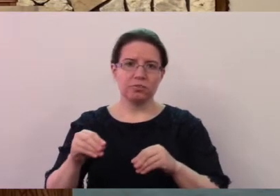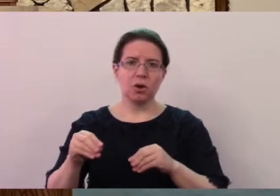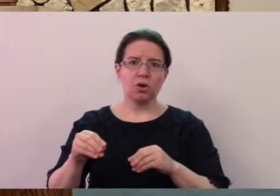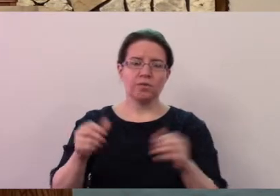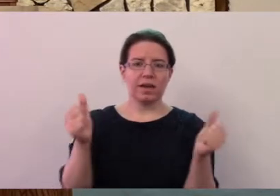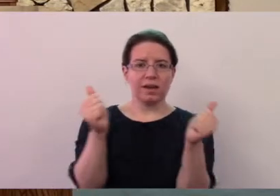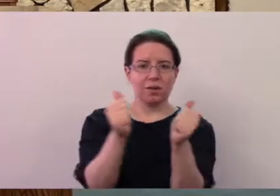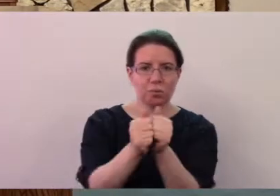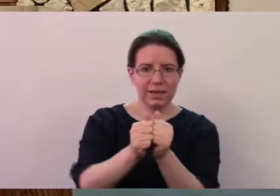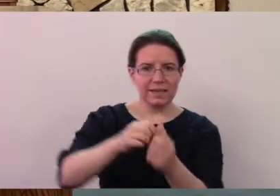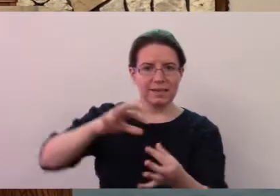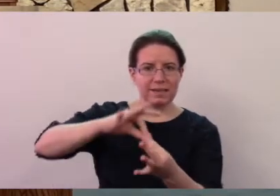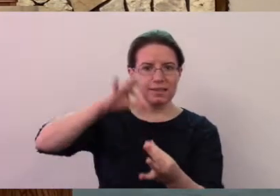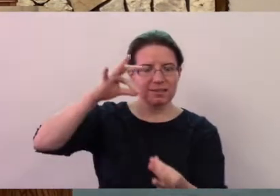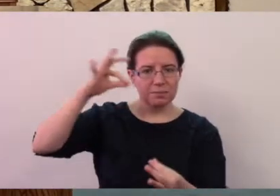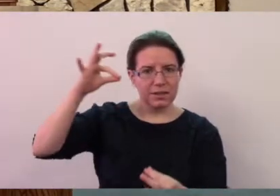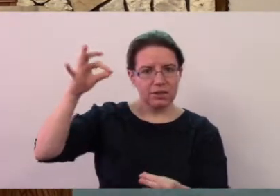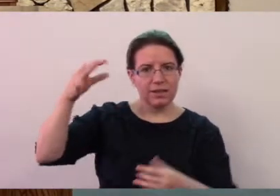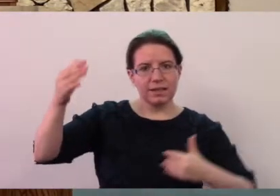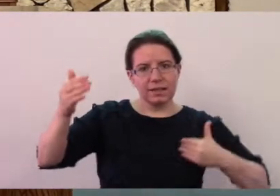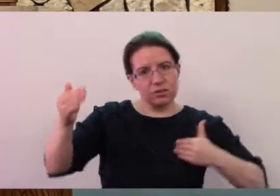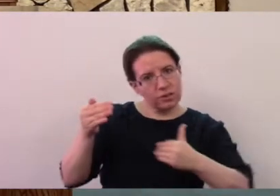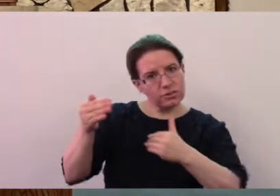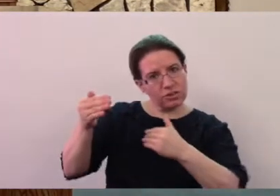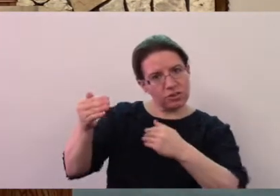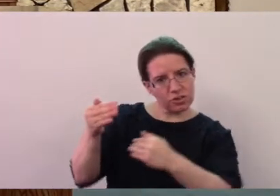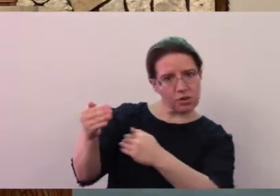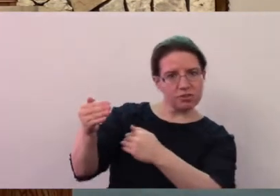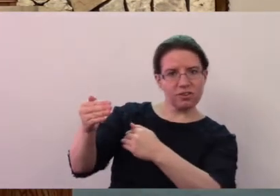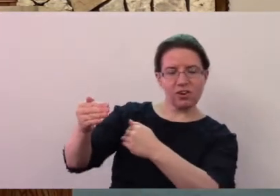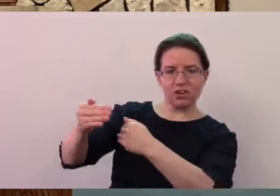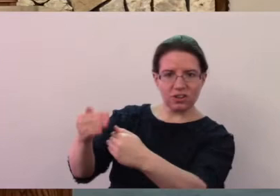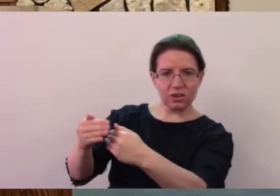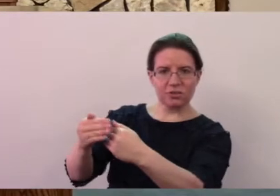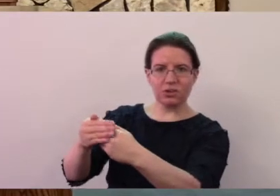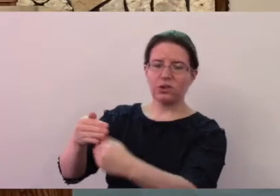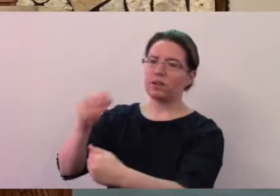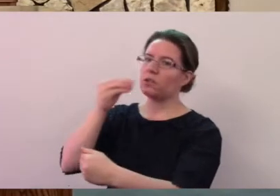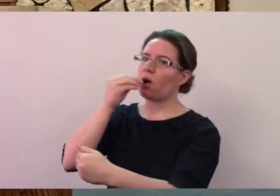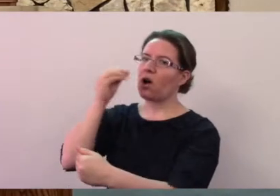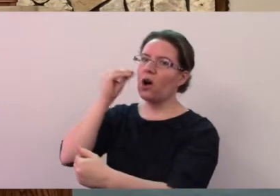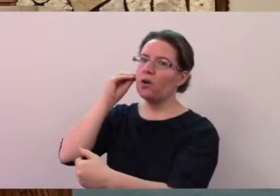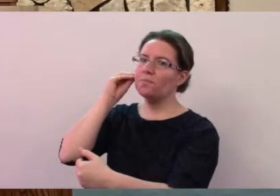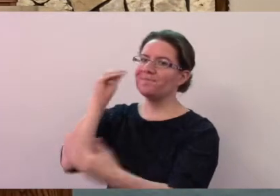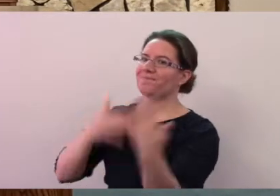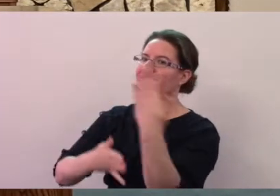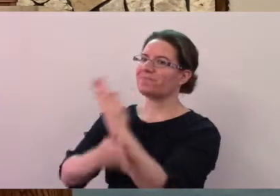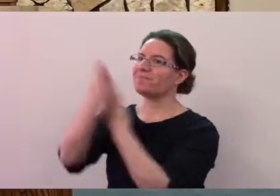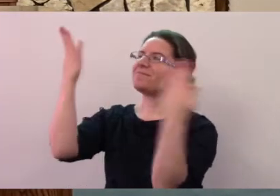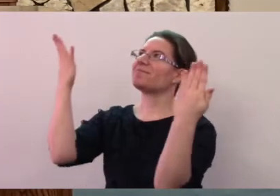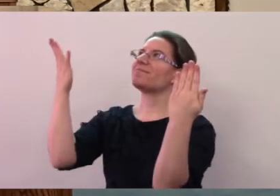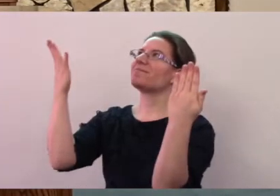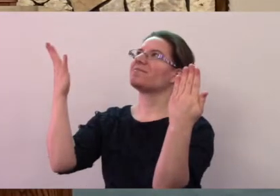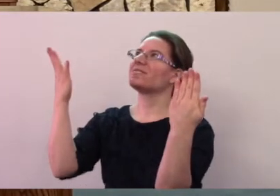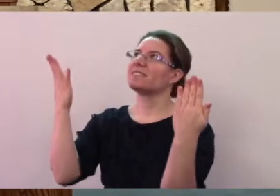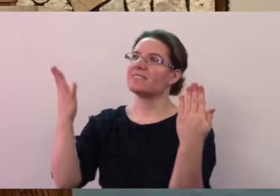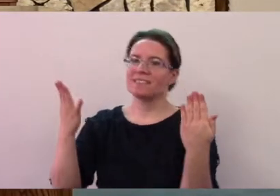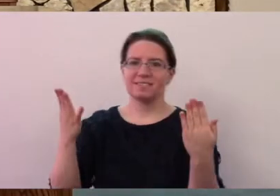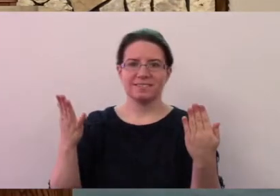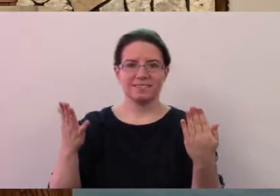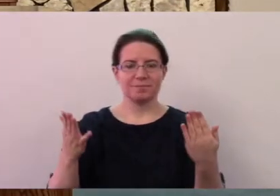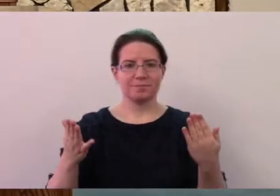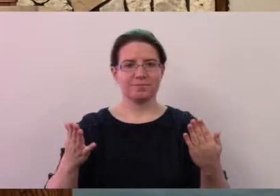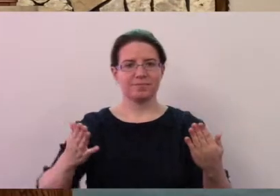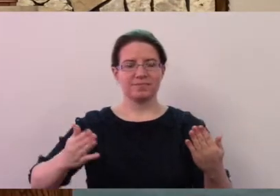and days march closer home. Yes, we nearer do. Home. Amen. We nightly pitch our moving tent, a